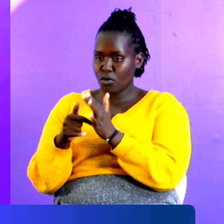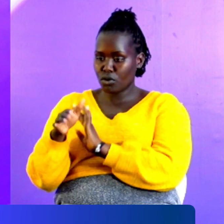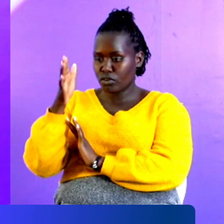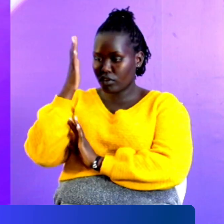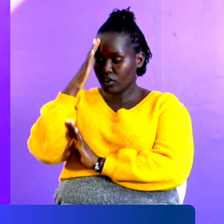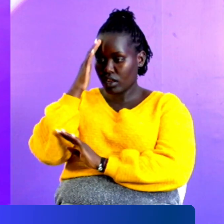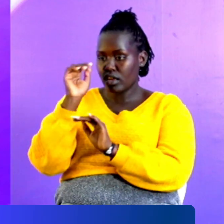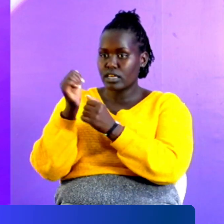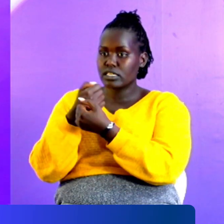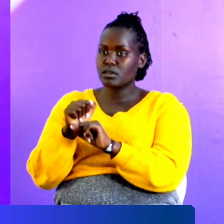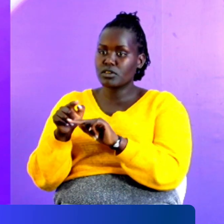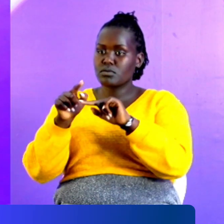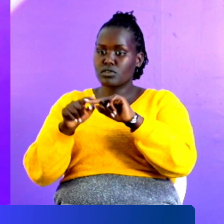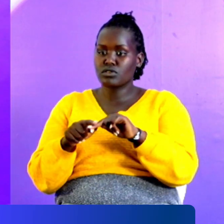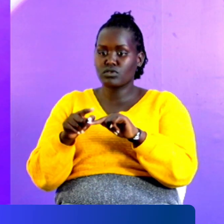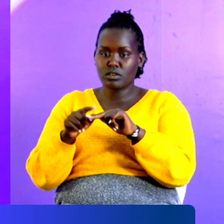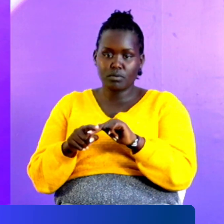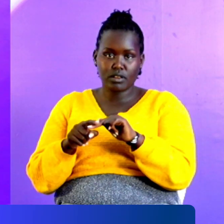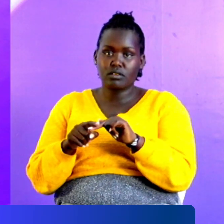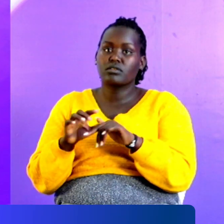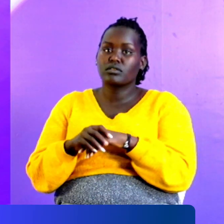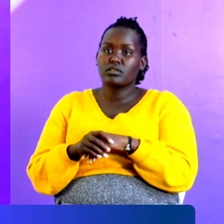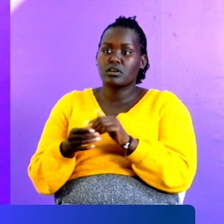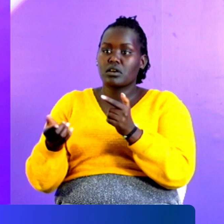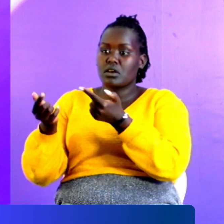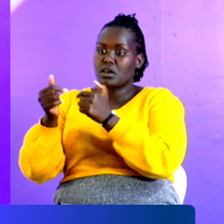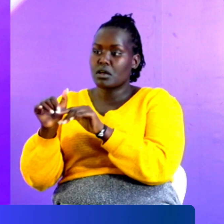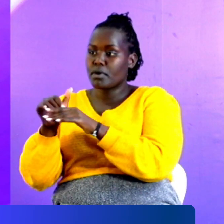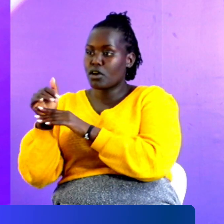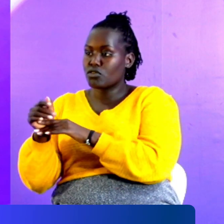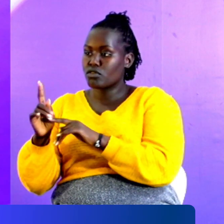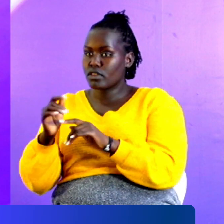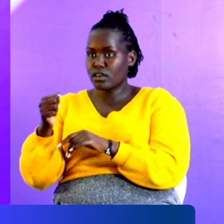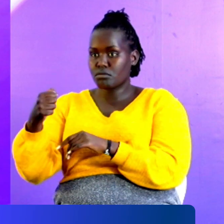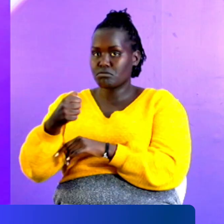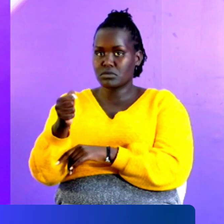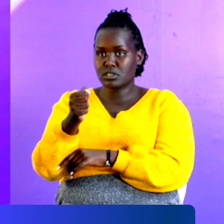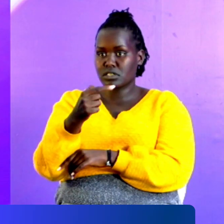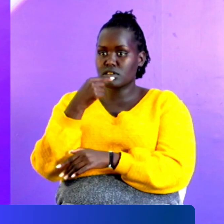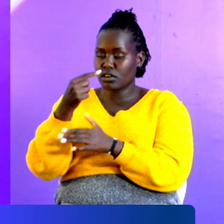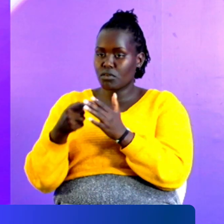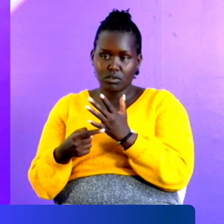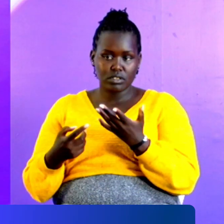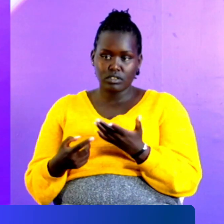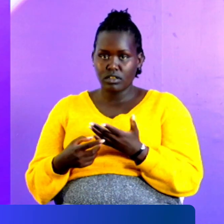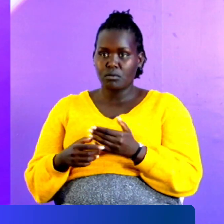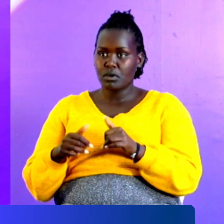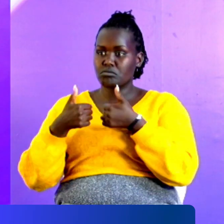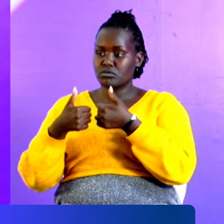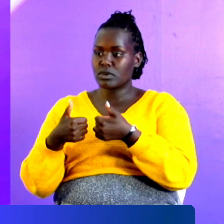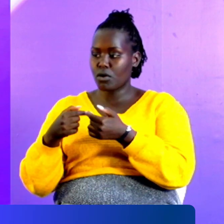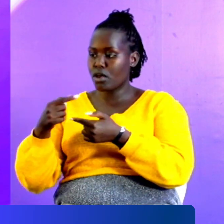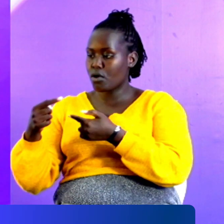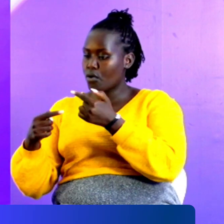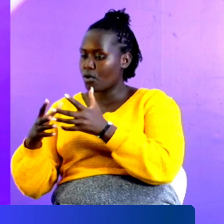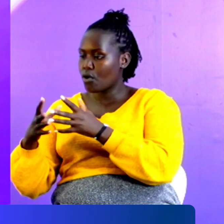realized is we cannot rely on euphoria coming out to the streets. Yeah. We are like, leo di saba saba, let's